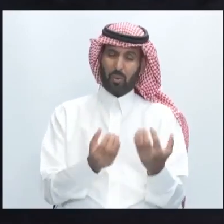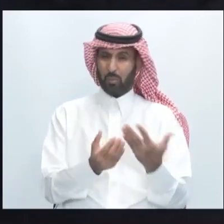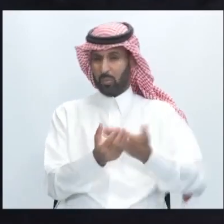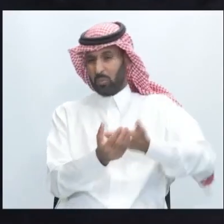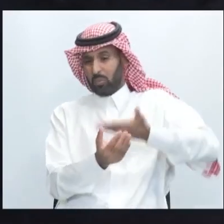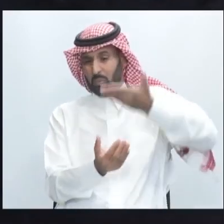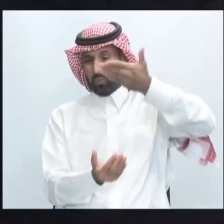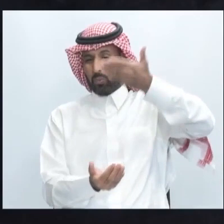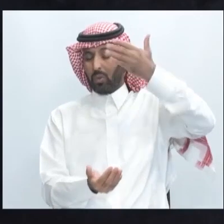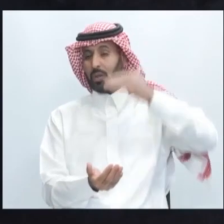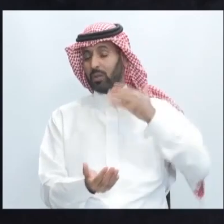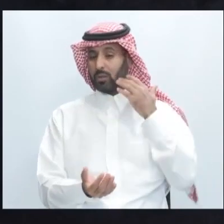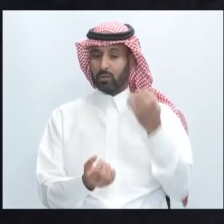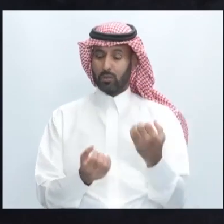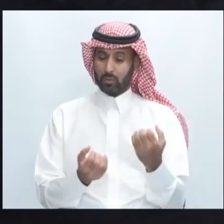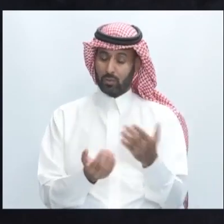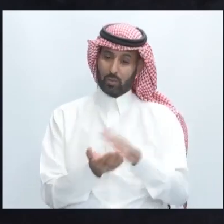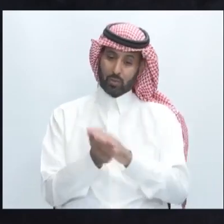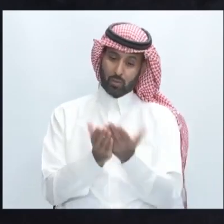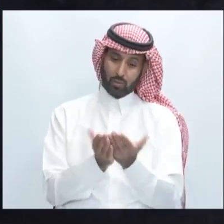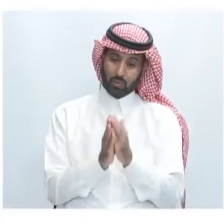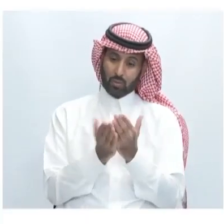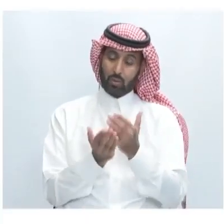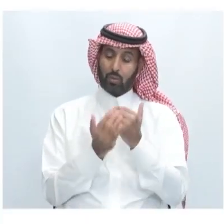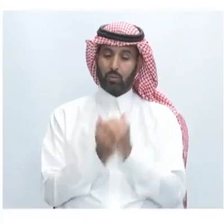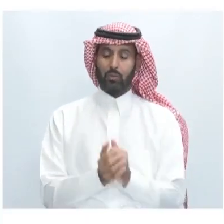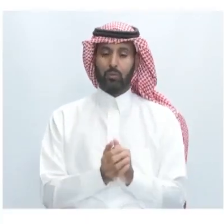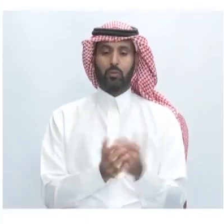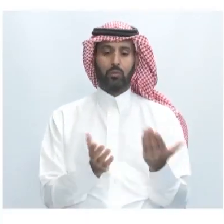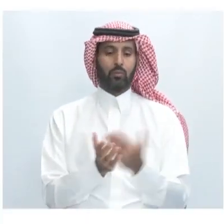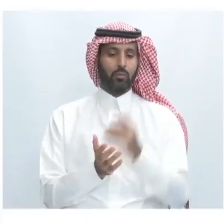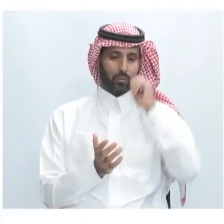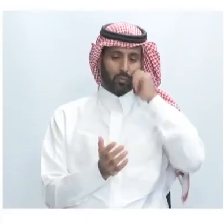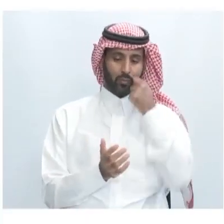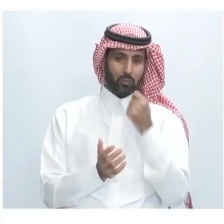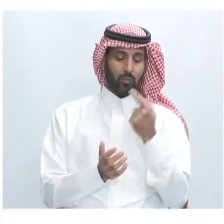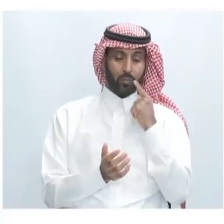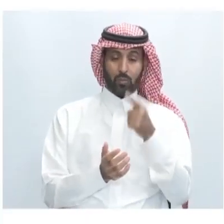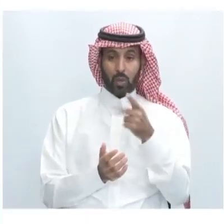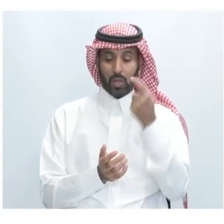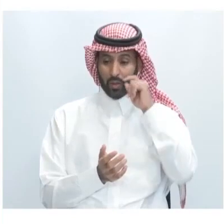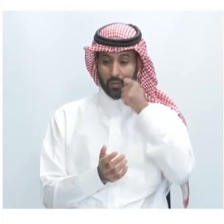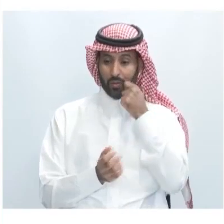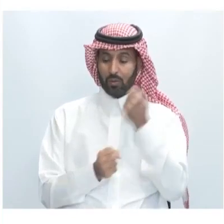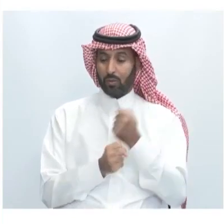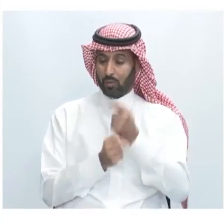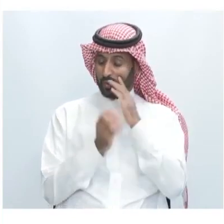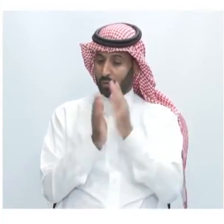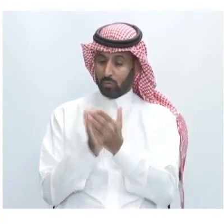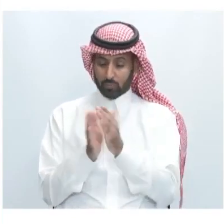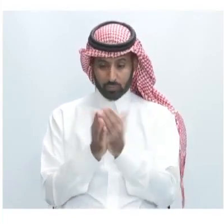an armload of books. You're excellent. What is the man doing with the